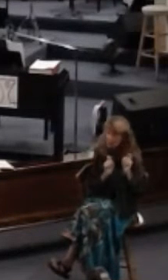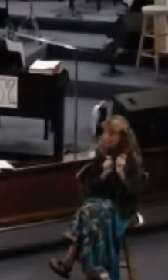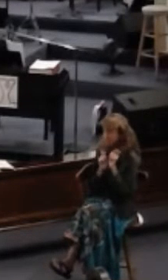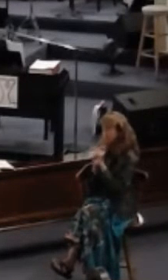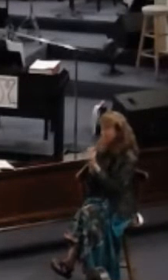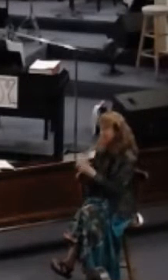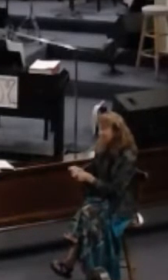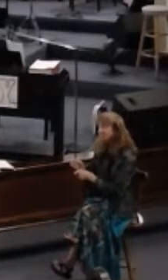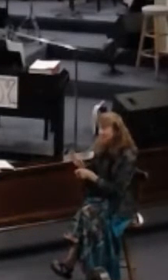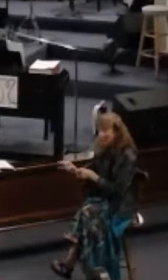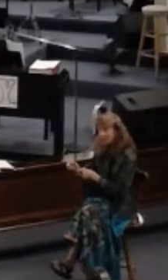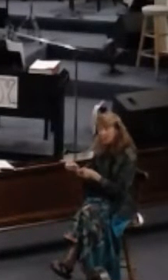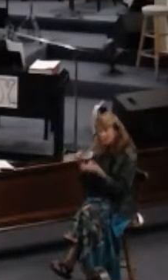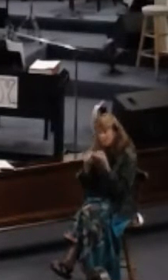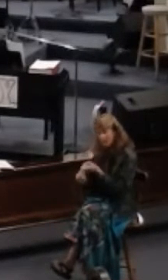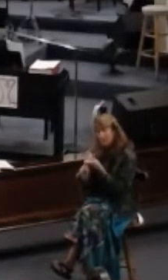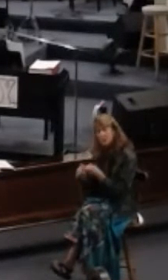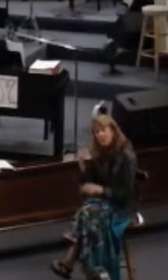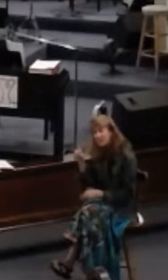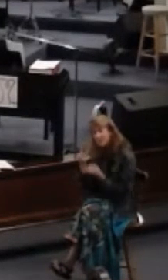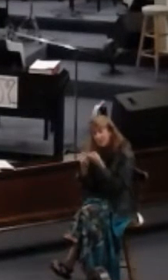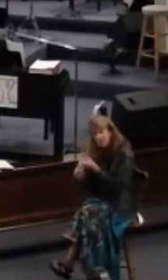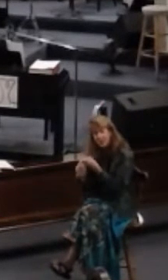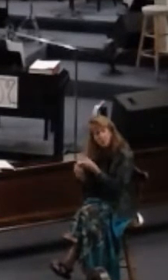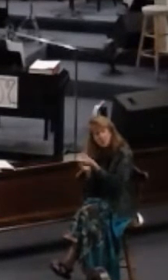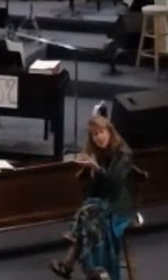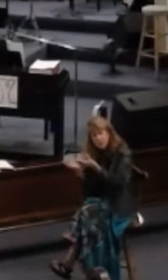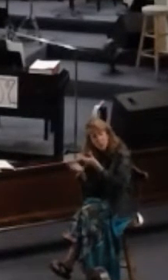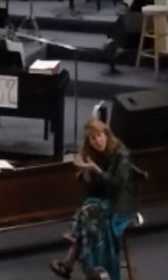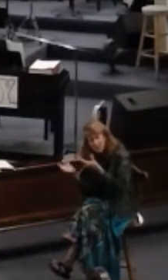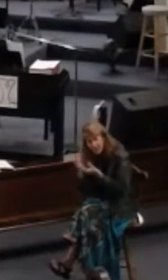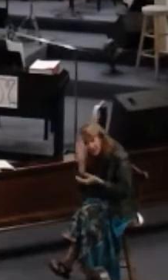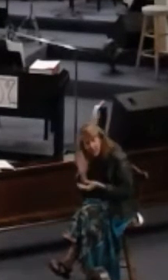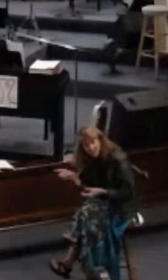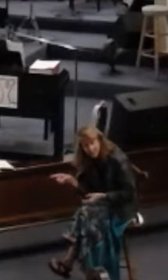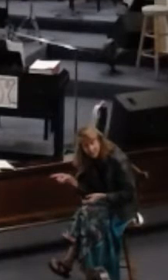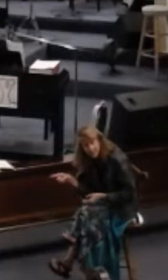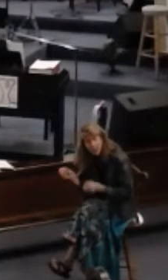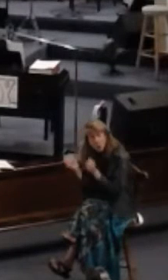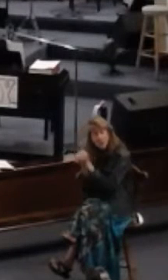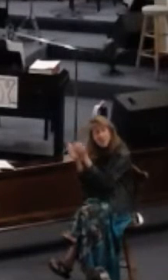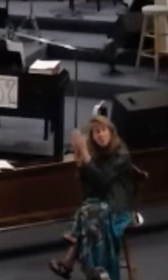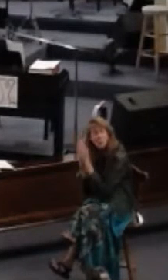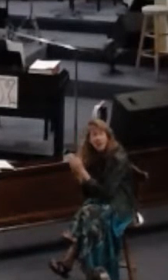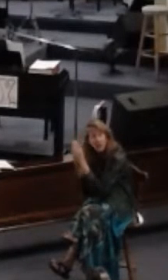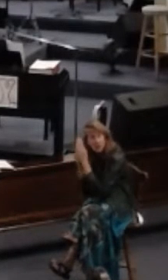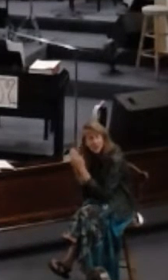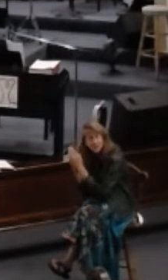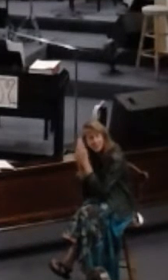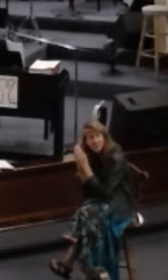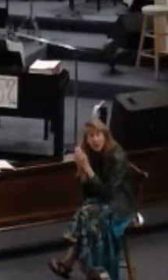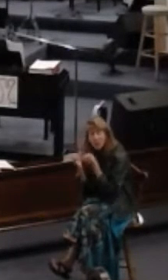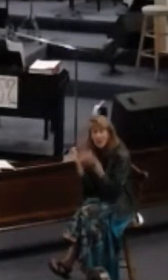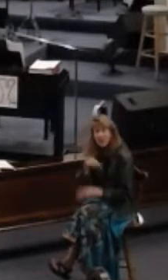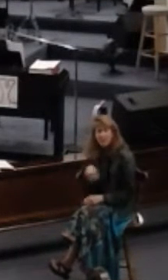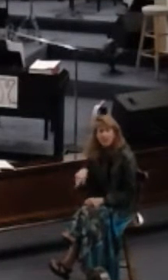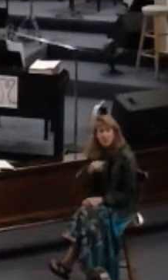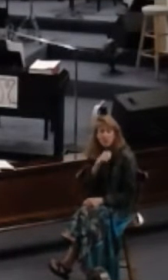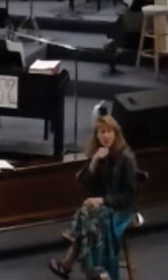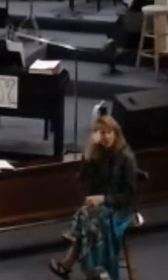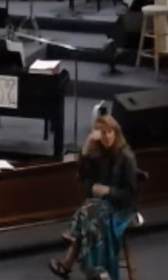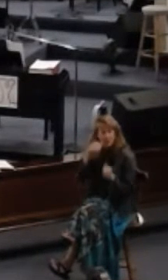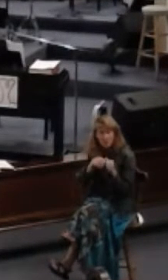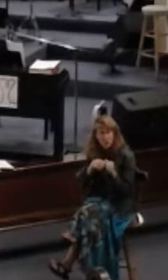the faithfulness of his friend's servant hands. Most of you may not know or